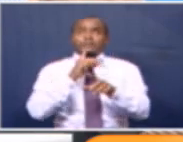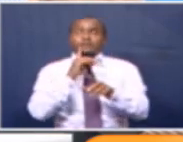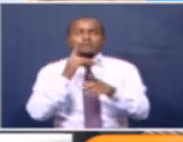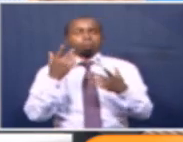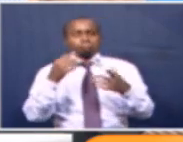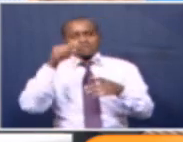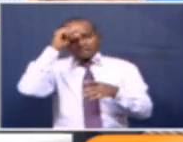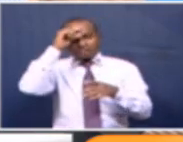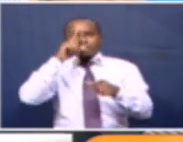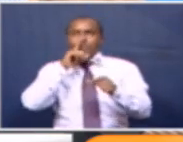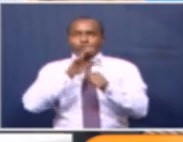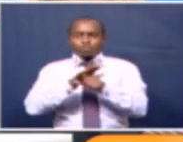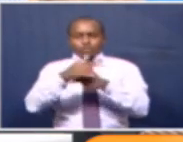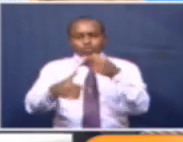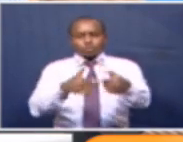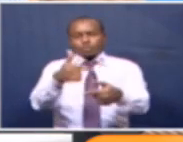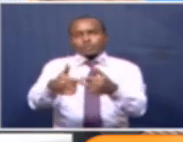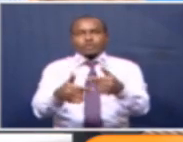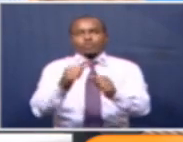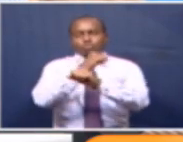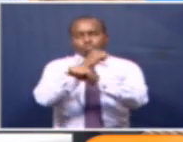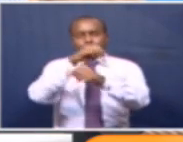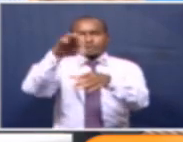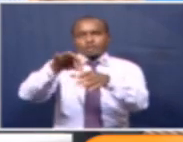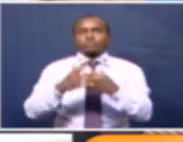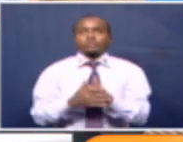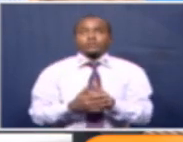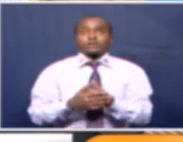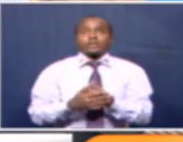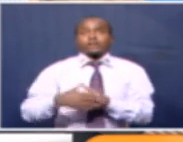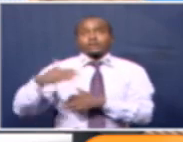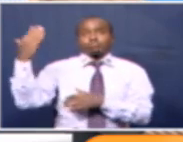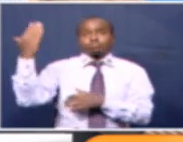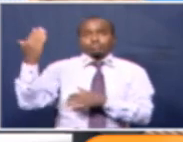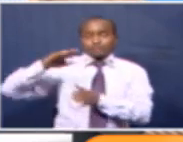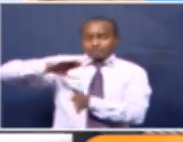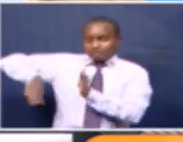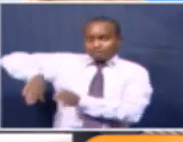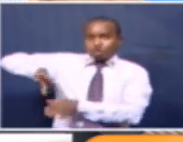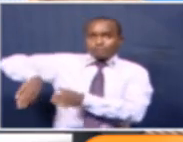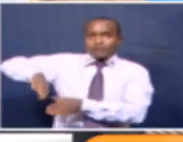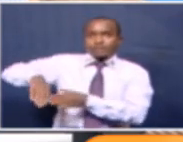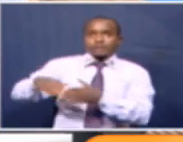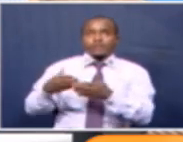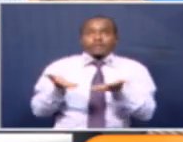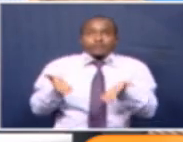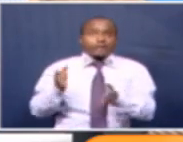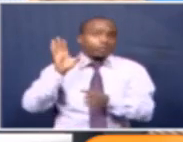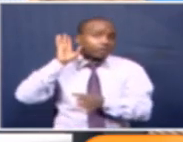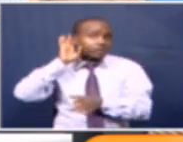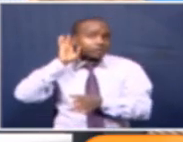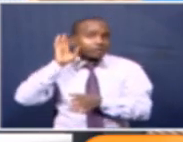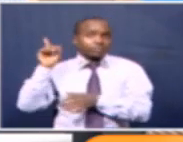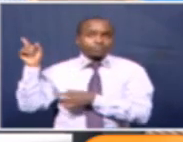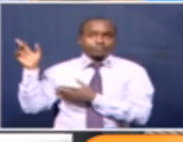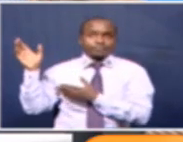assurances to push ahead with the election. The IEBC chair spoke at a media briefing at the Bomas of Kenya. Let's now listen in to what he had to